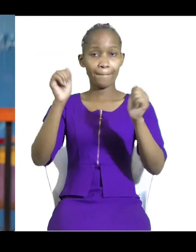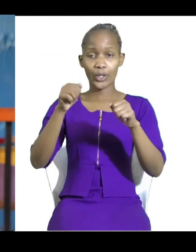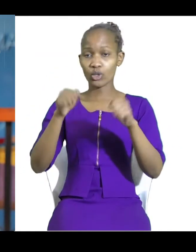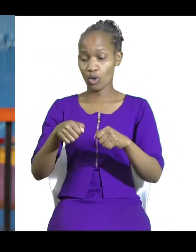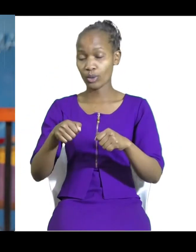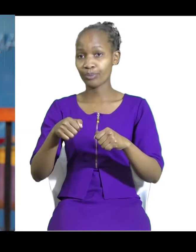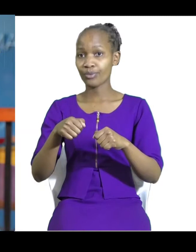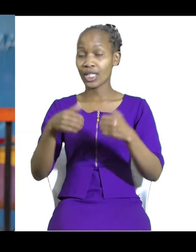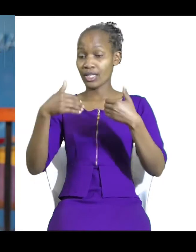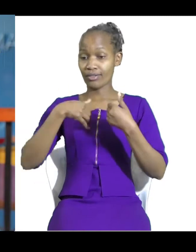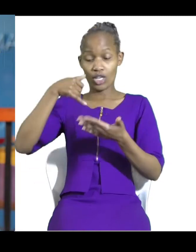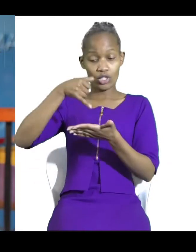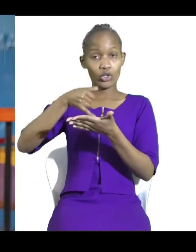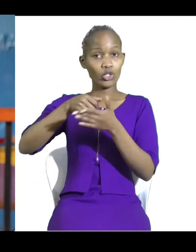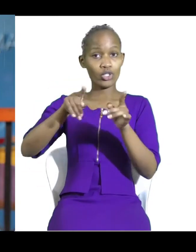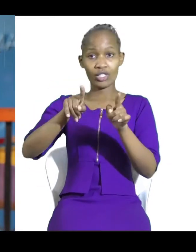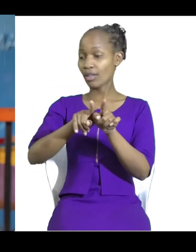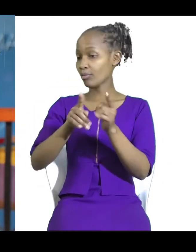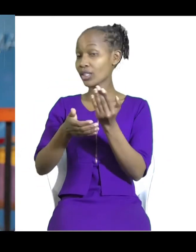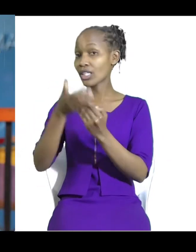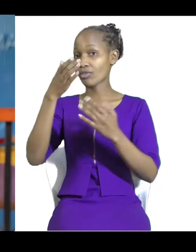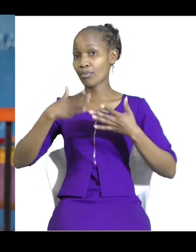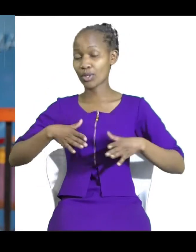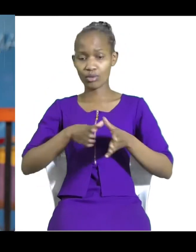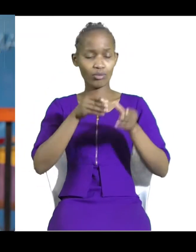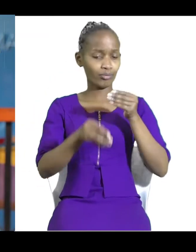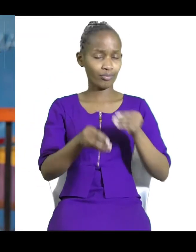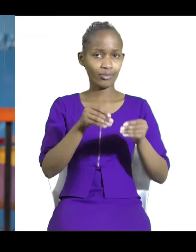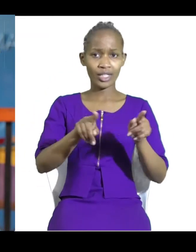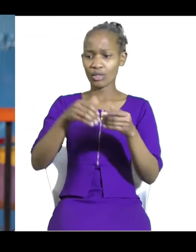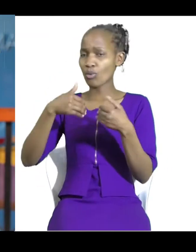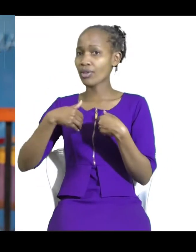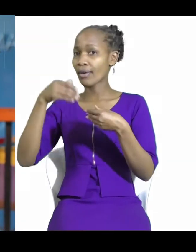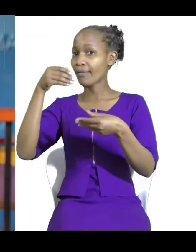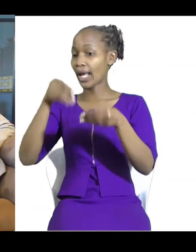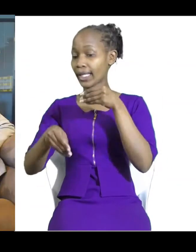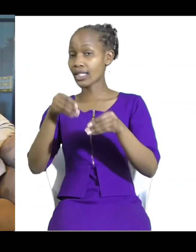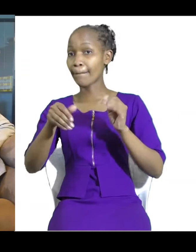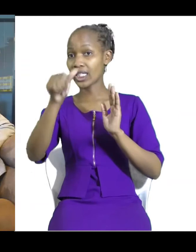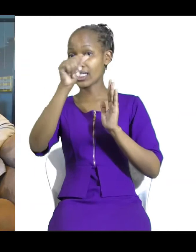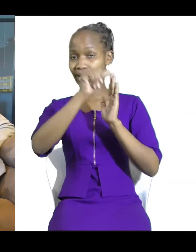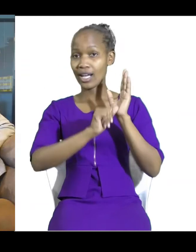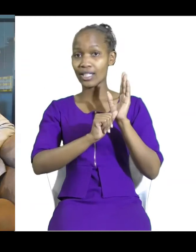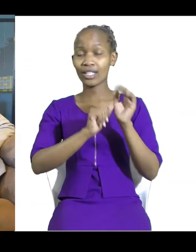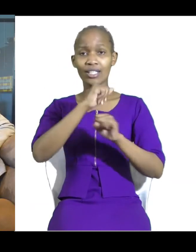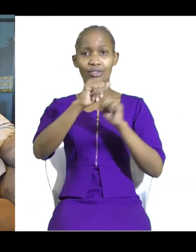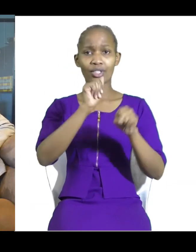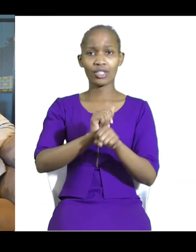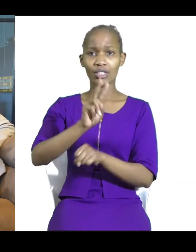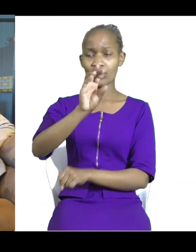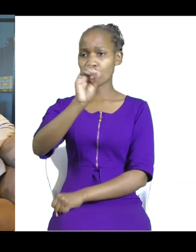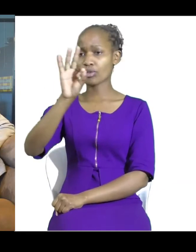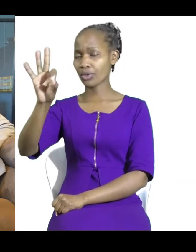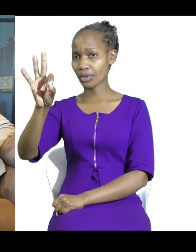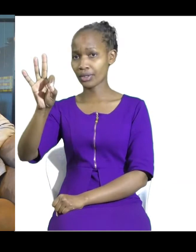how it carries around inclusion and persons with disabilities. We have also the Disability Act 2003